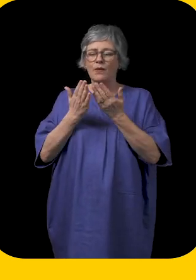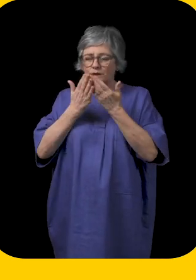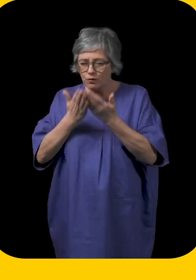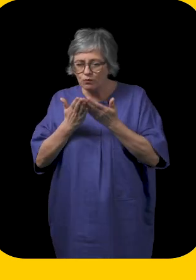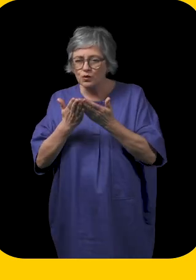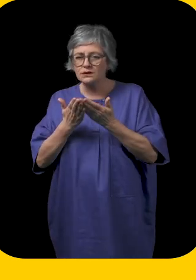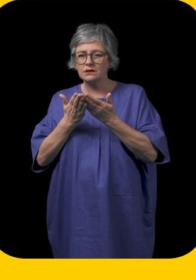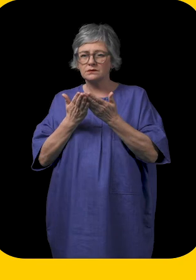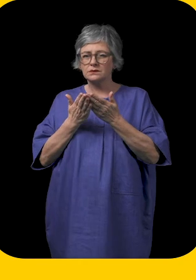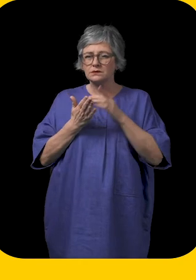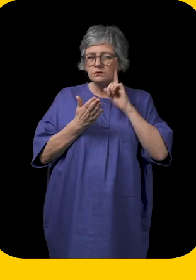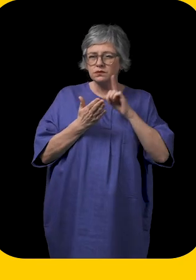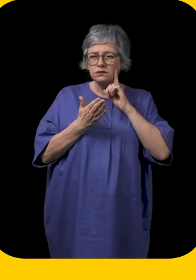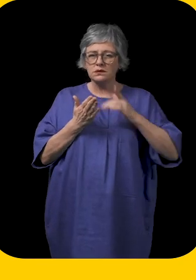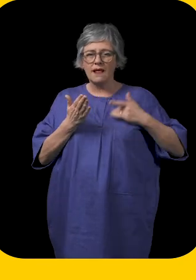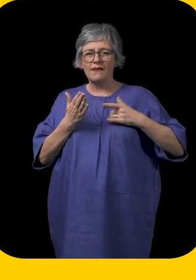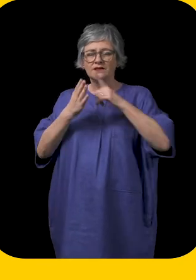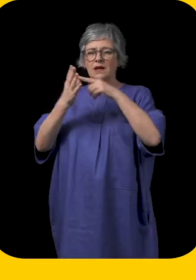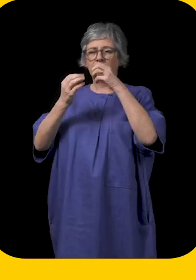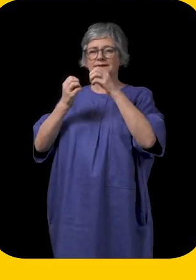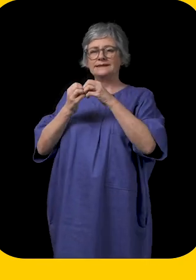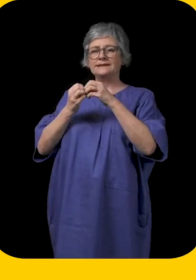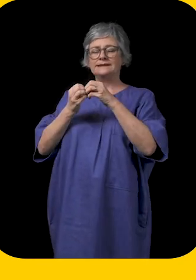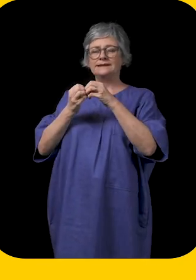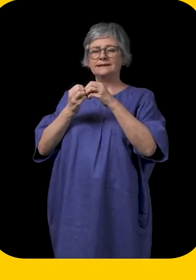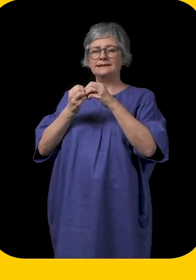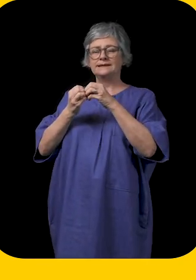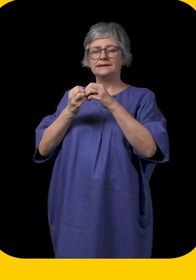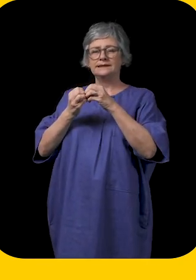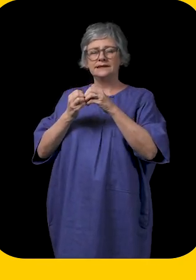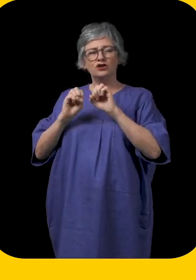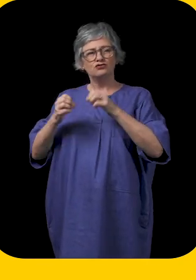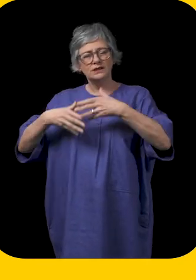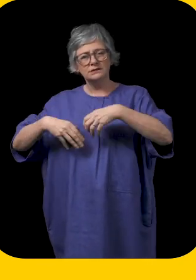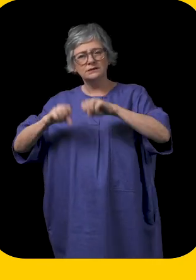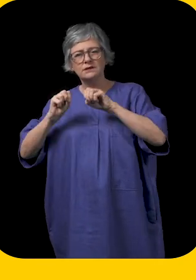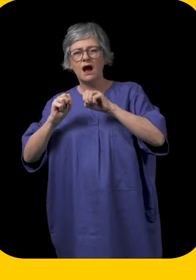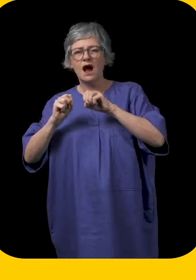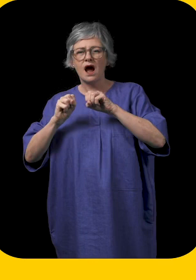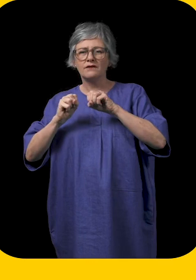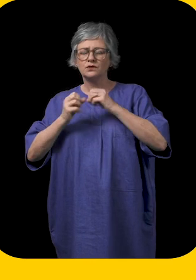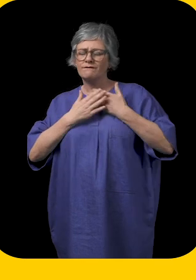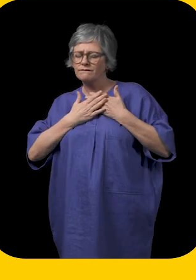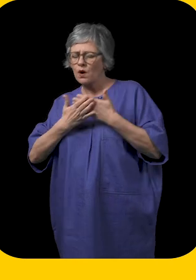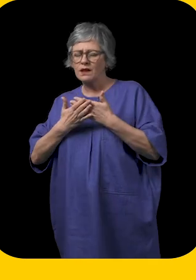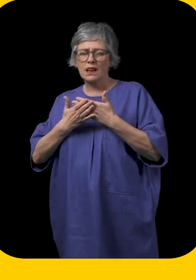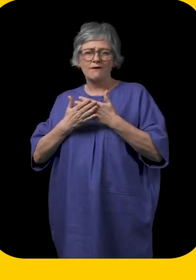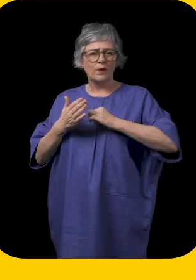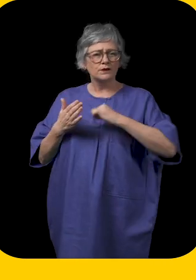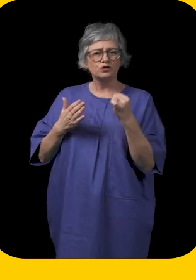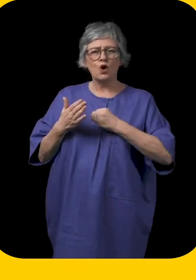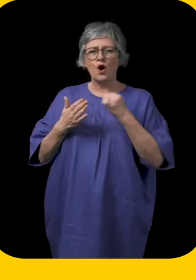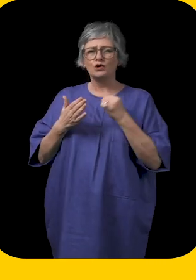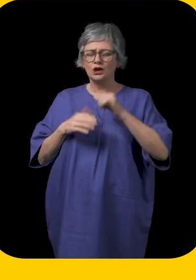Muslim widow who lives in Aberdeen. And she starts to fall in love with a